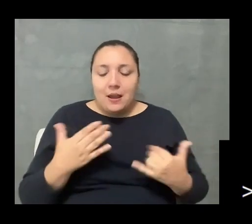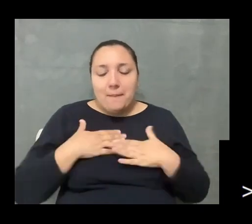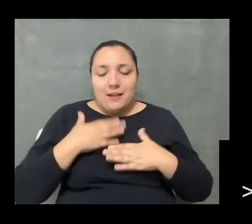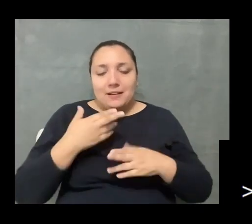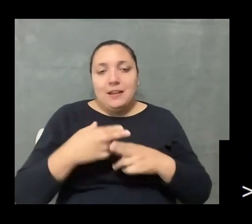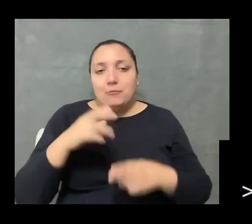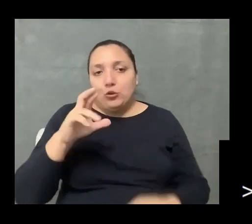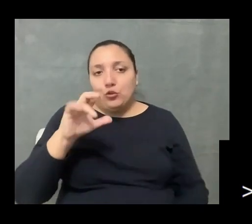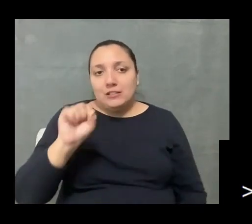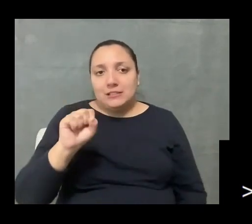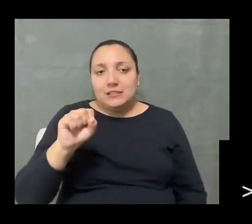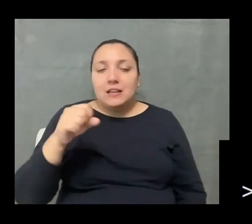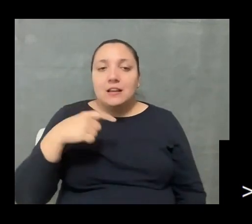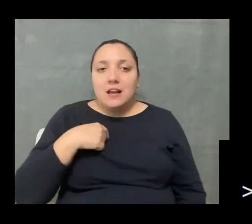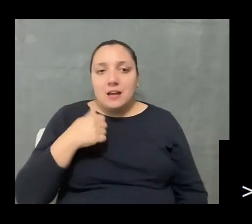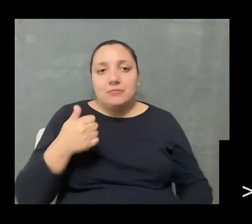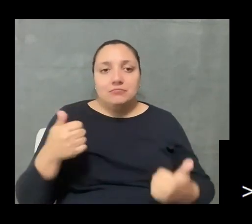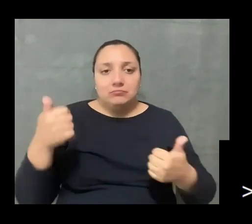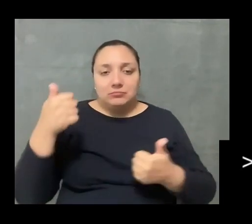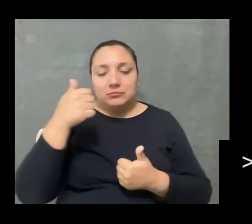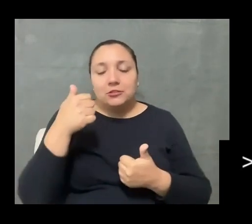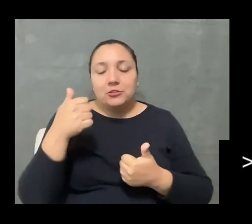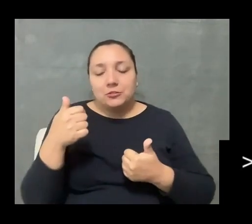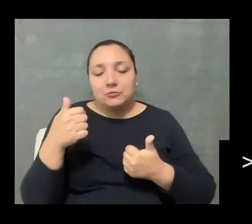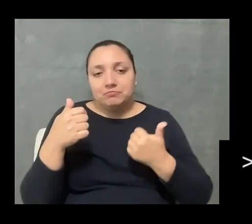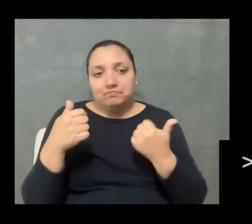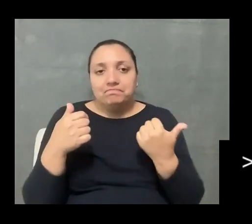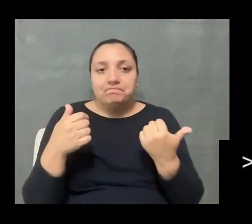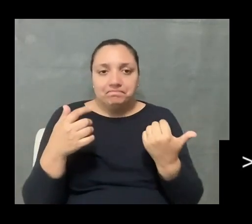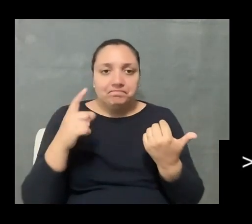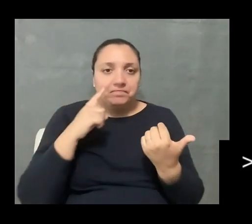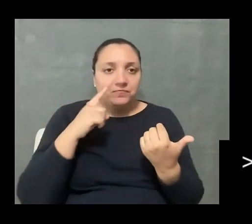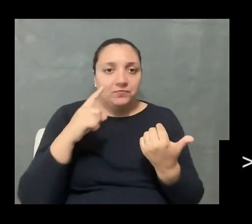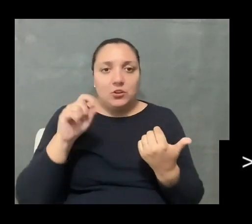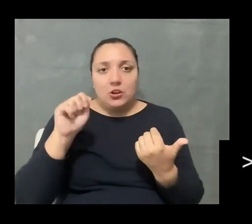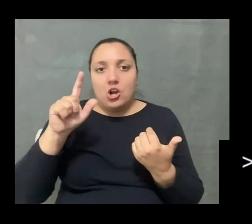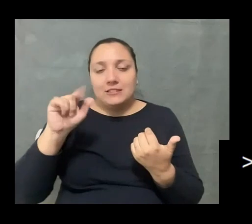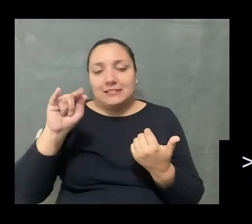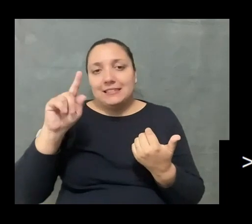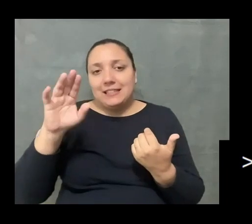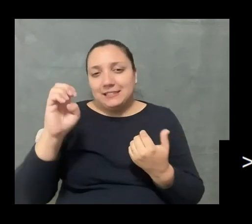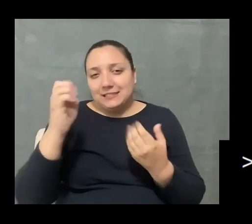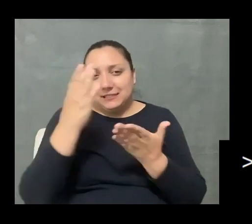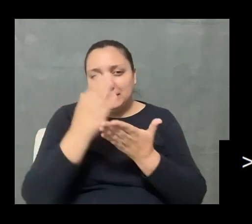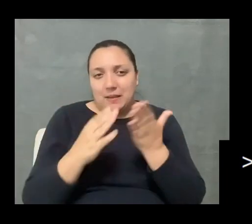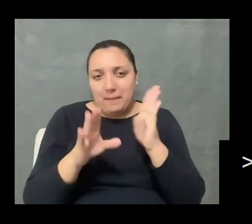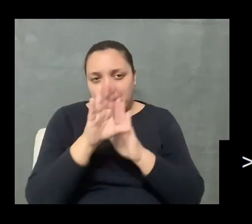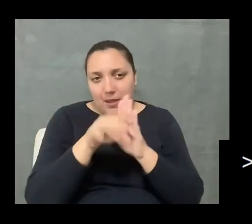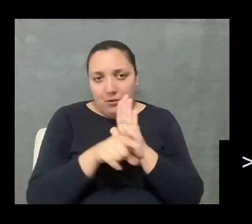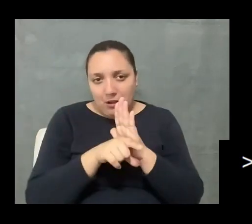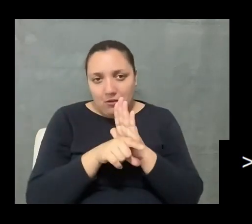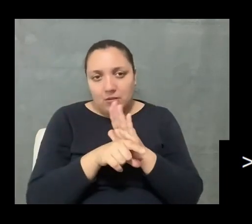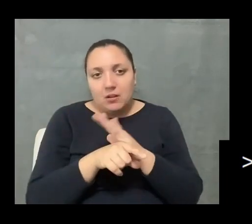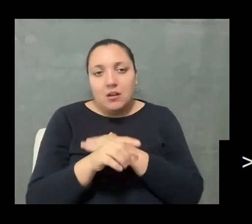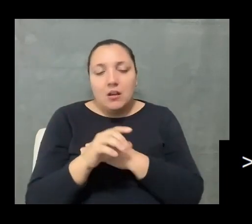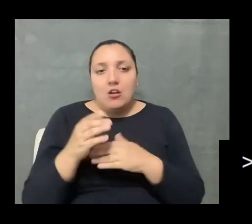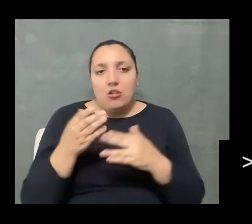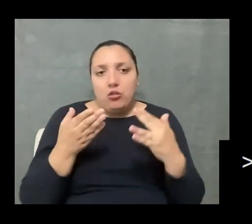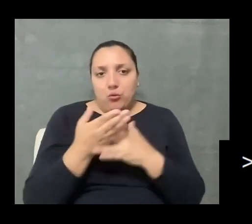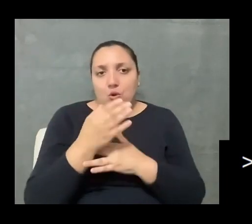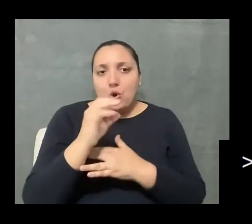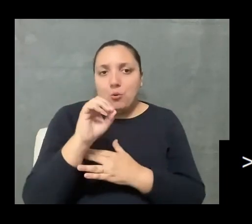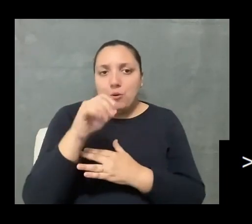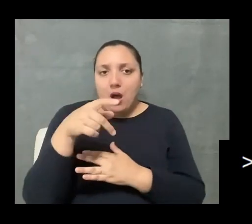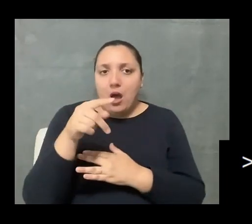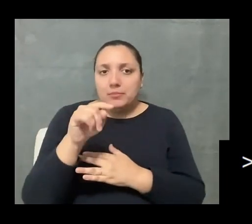Director of Government Affairs at Altice USA. Just a brief background about Altice. Through our brand Optimum, we offer video,